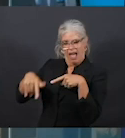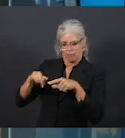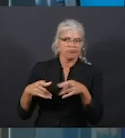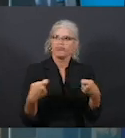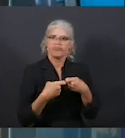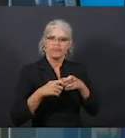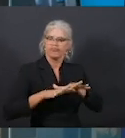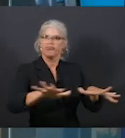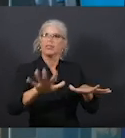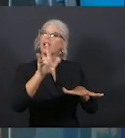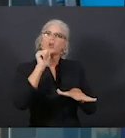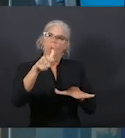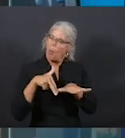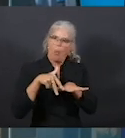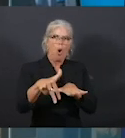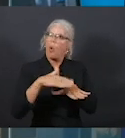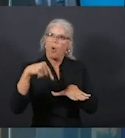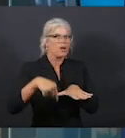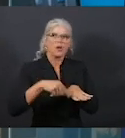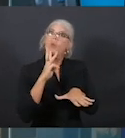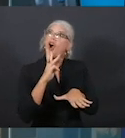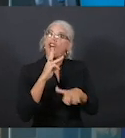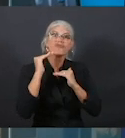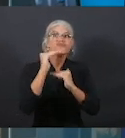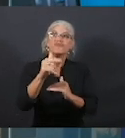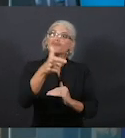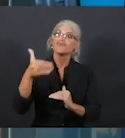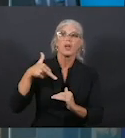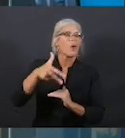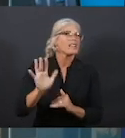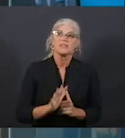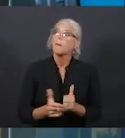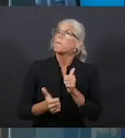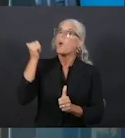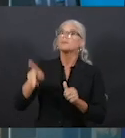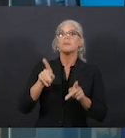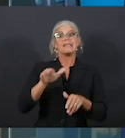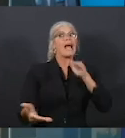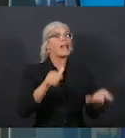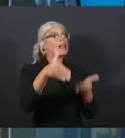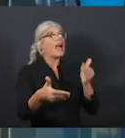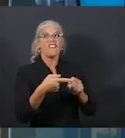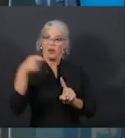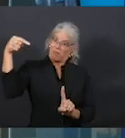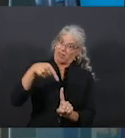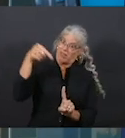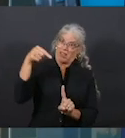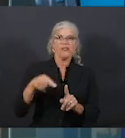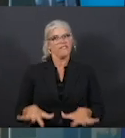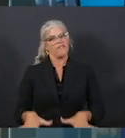is potentially hazardous to be able to do. Most deaths from flooding are from individuals who are driving in